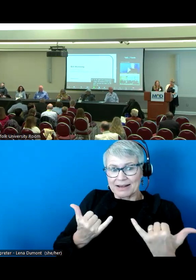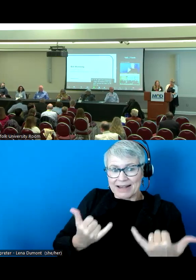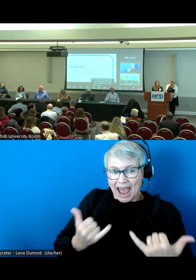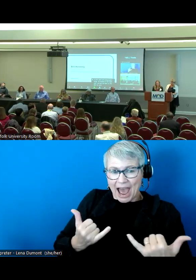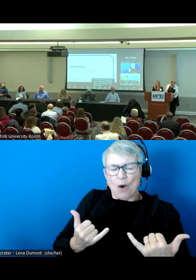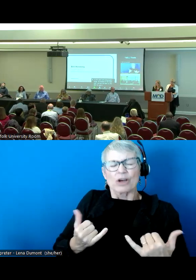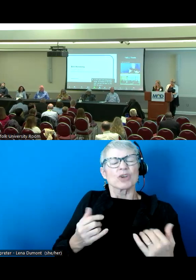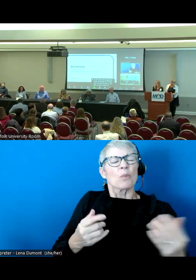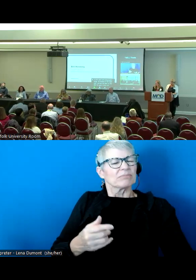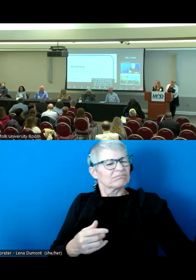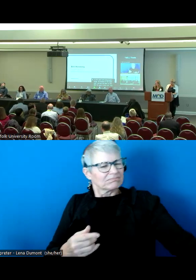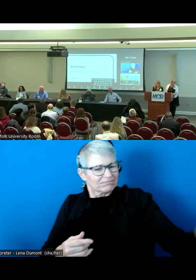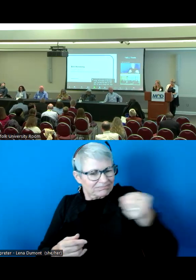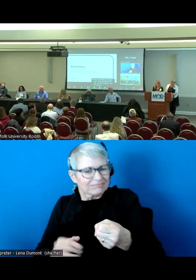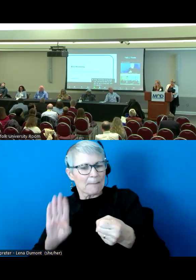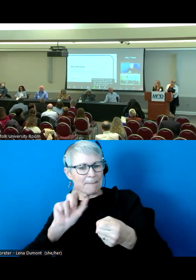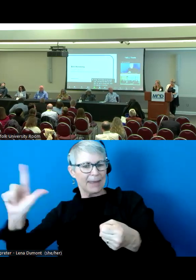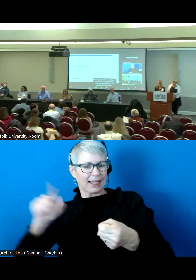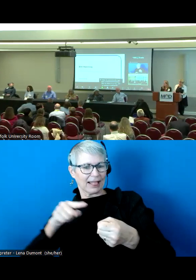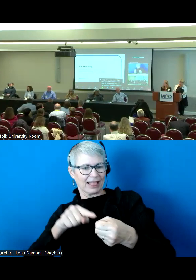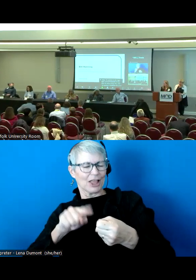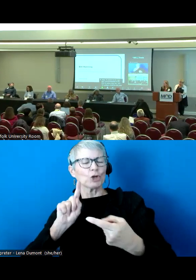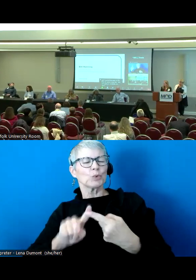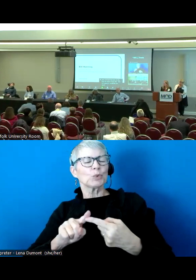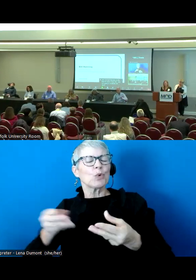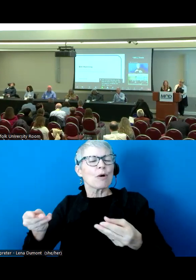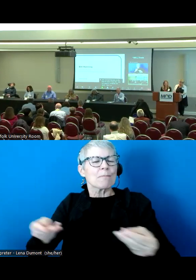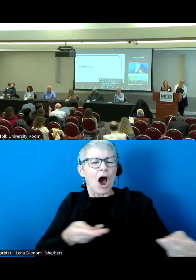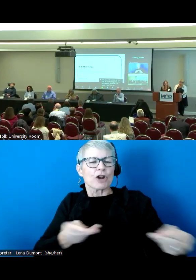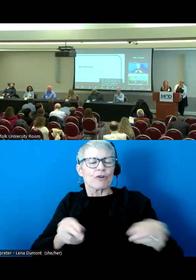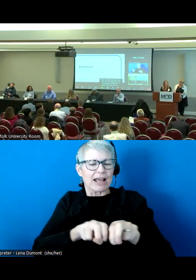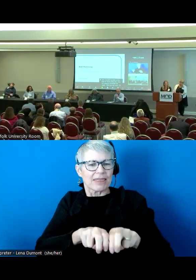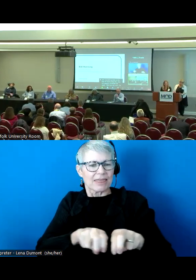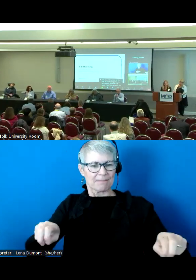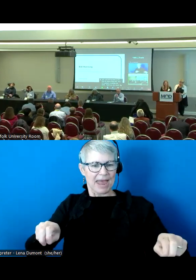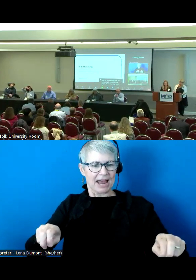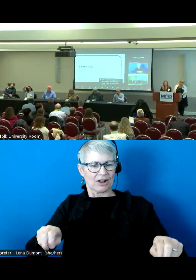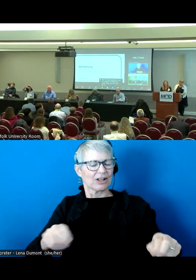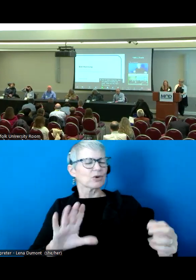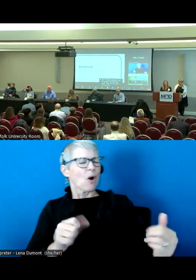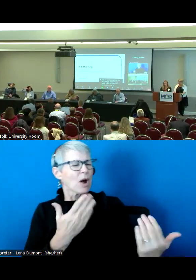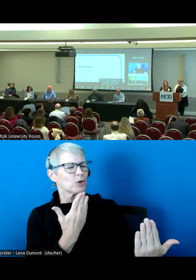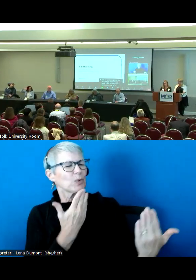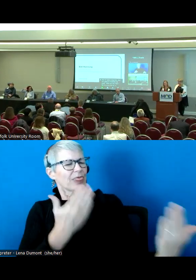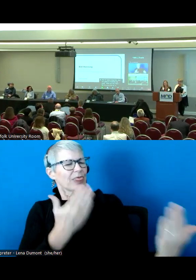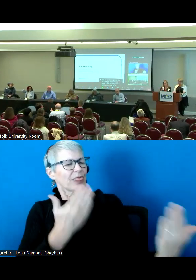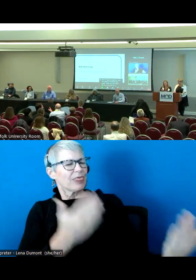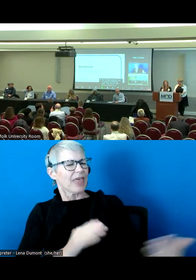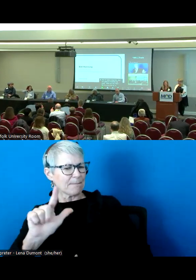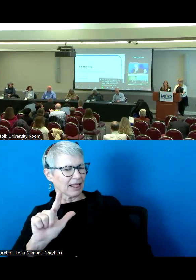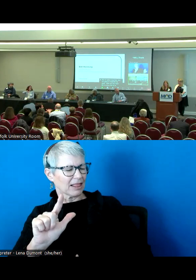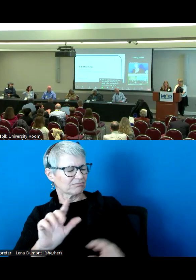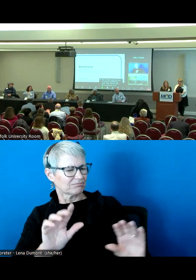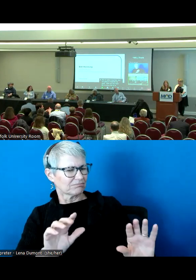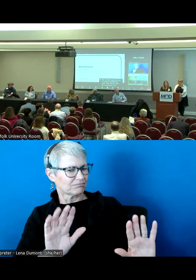moderate the panel. Thank you very much, Bill, for doing that for us. And is there anything else before